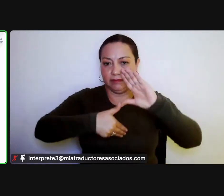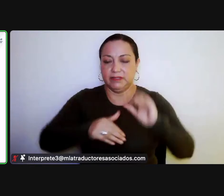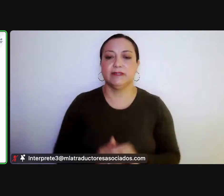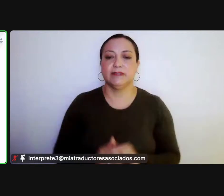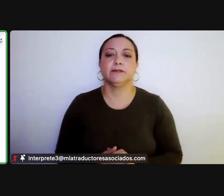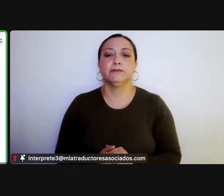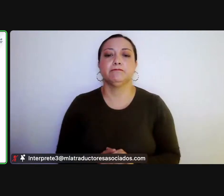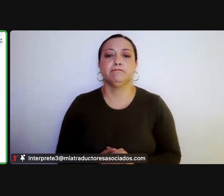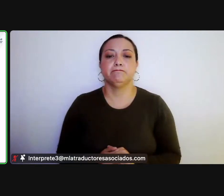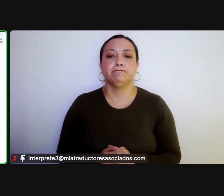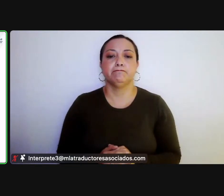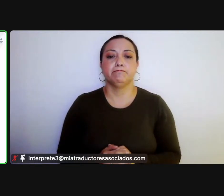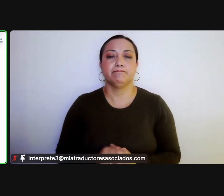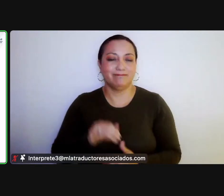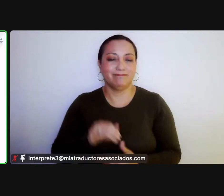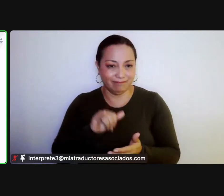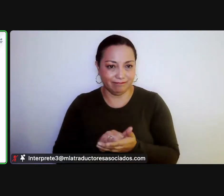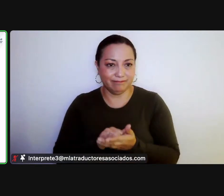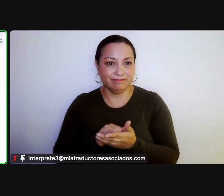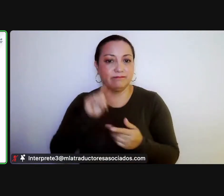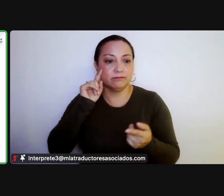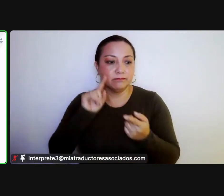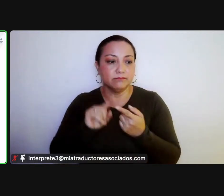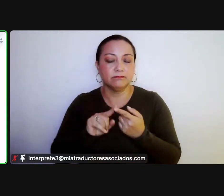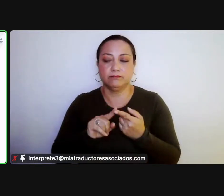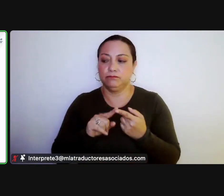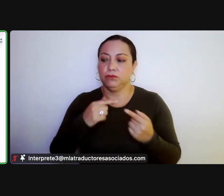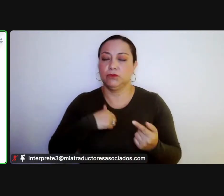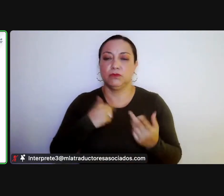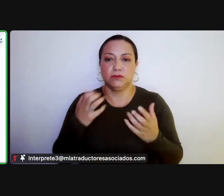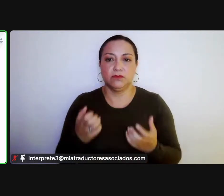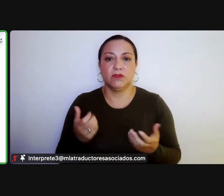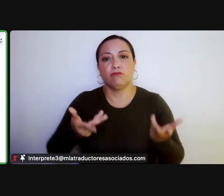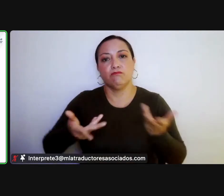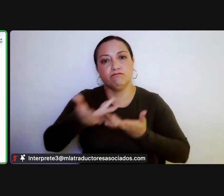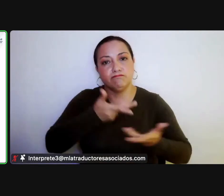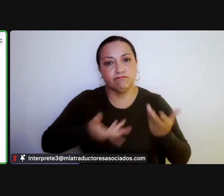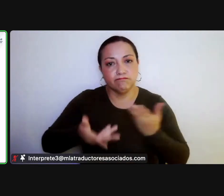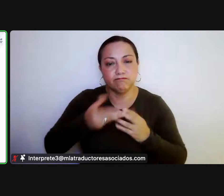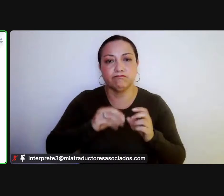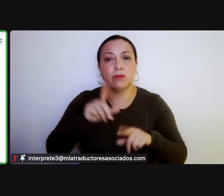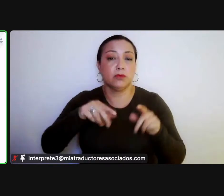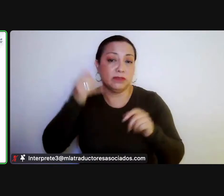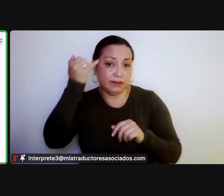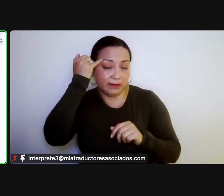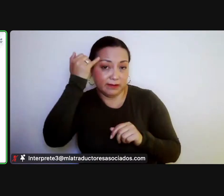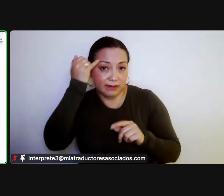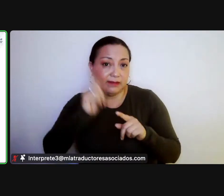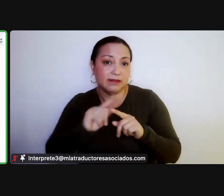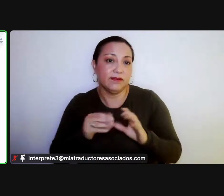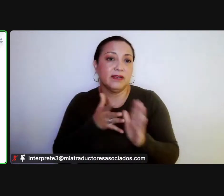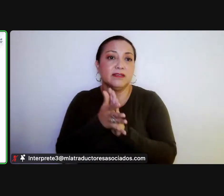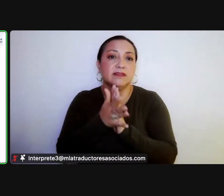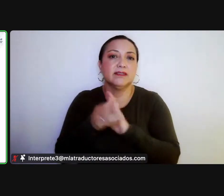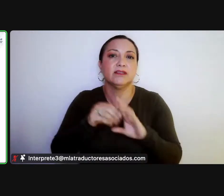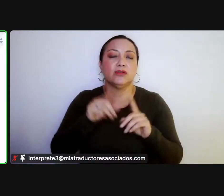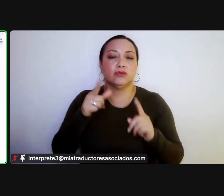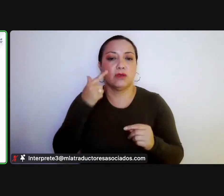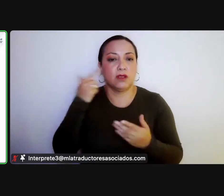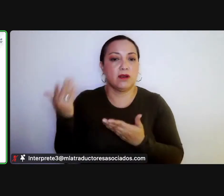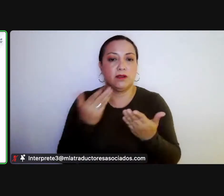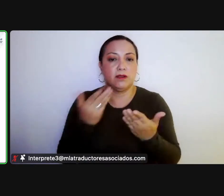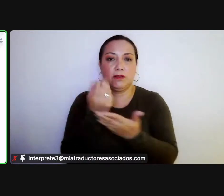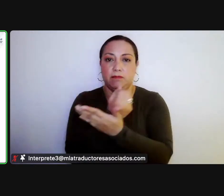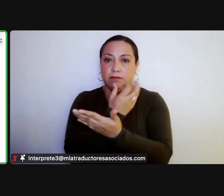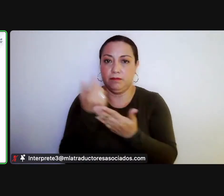equality in the Americas. From this perspective, I would like to share some ideas that I have here in